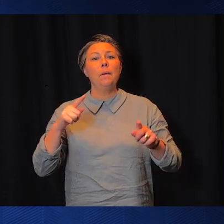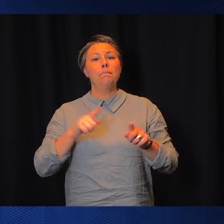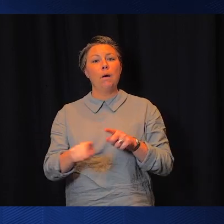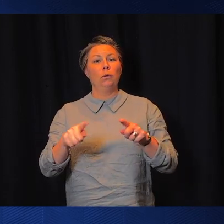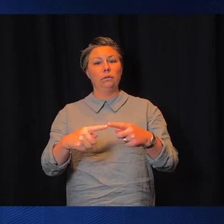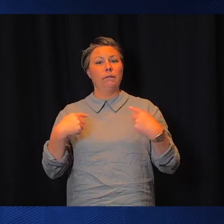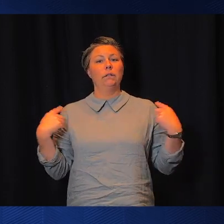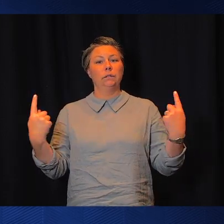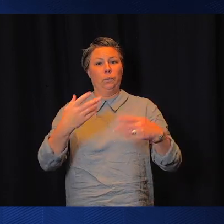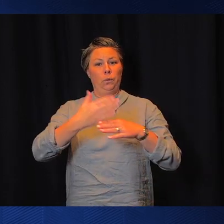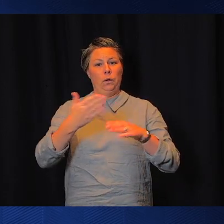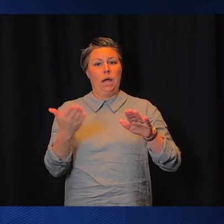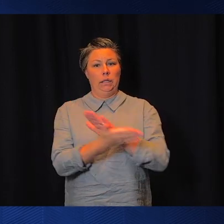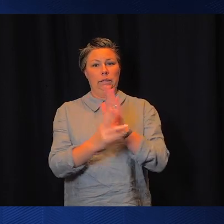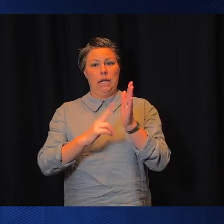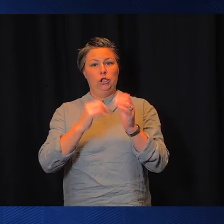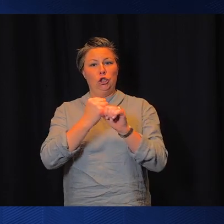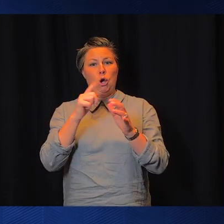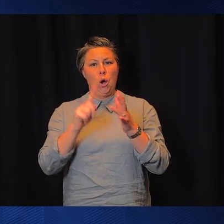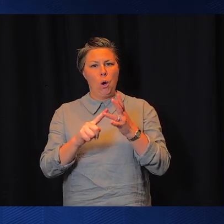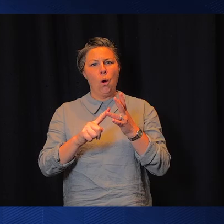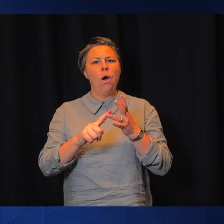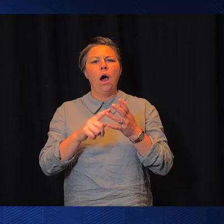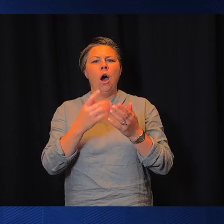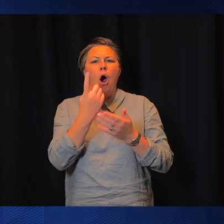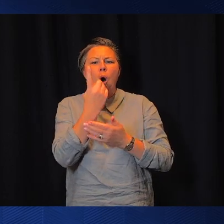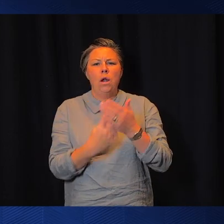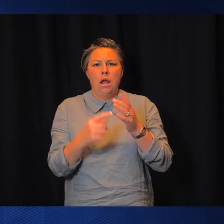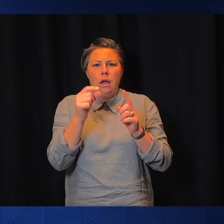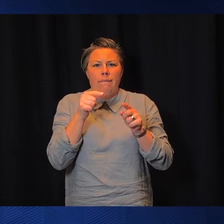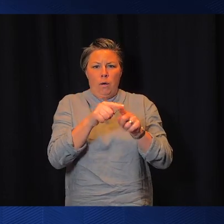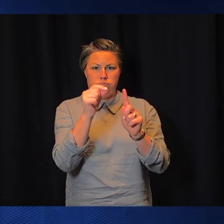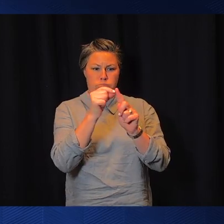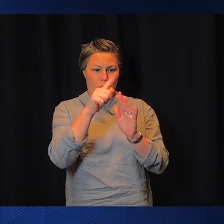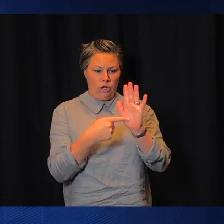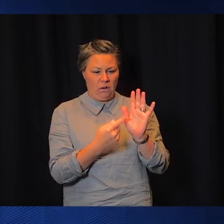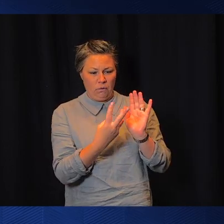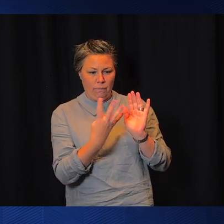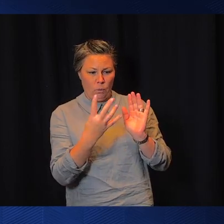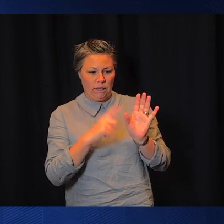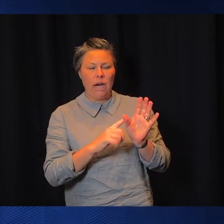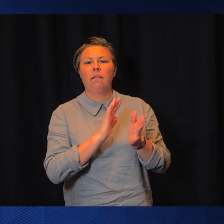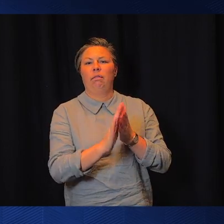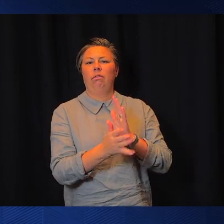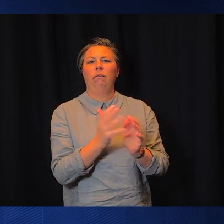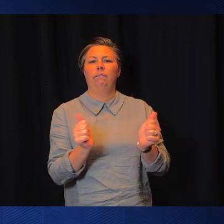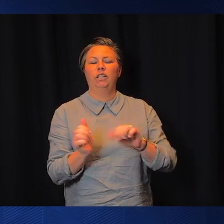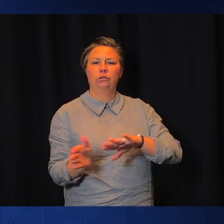in NGOs in a project base, 3 to 4 years, and then afterwards program is finished. And